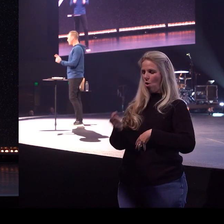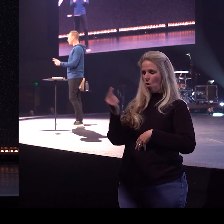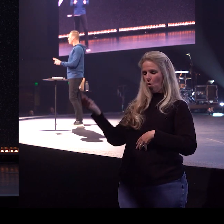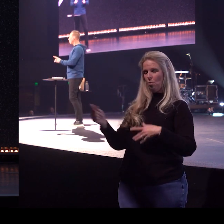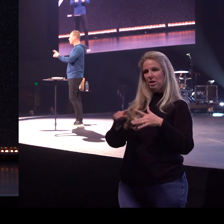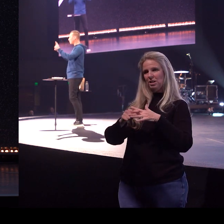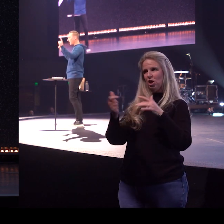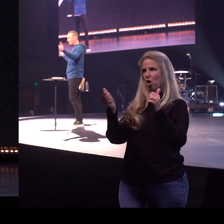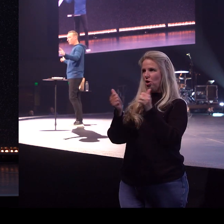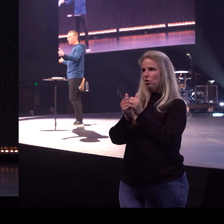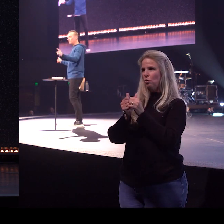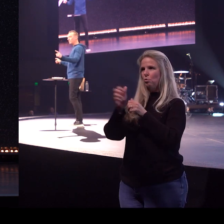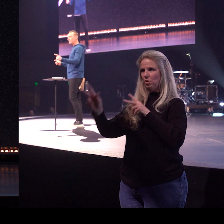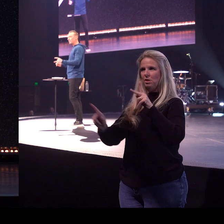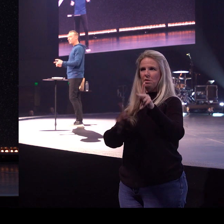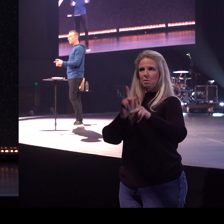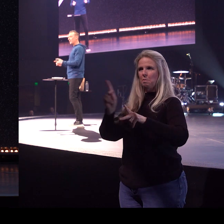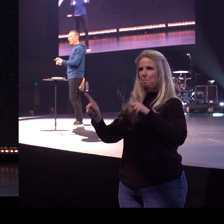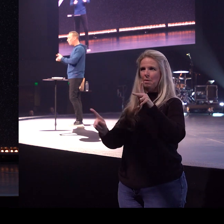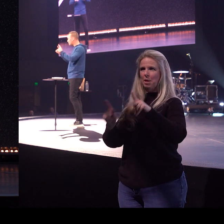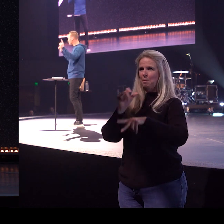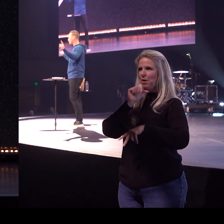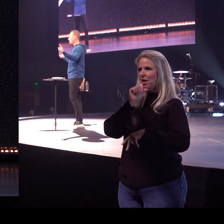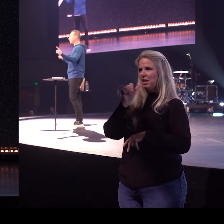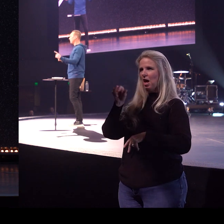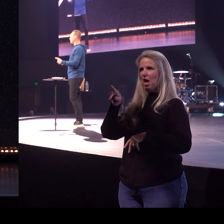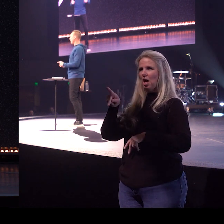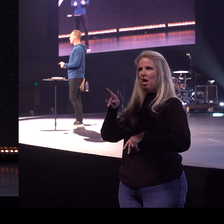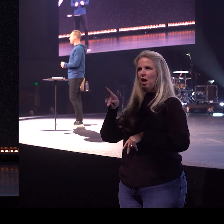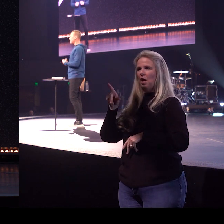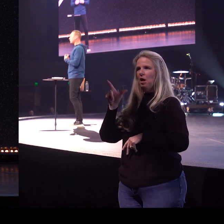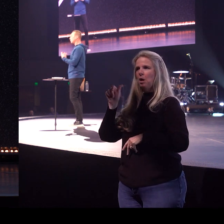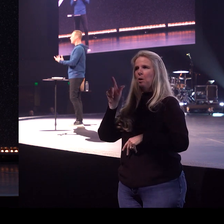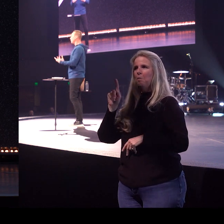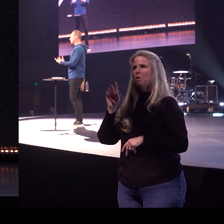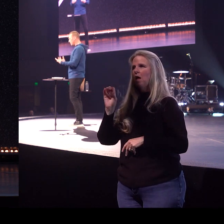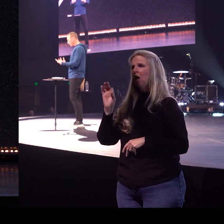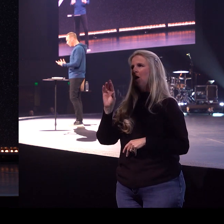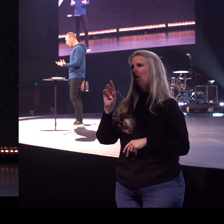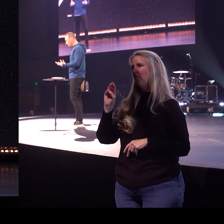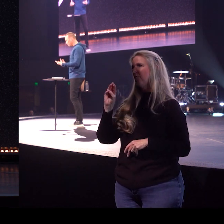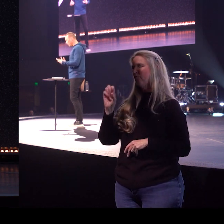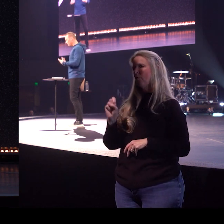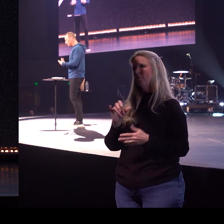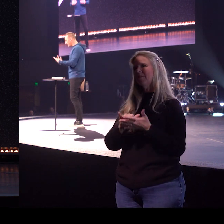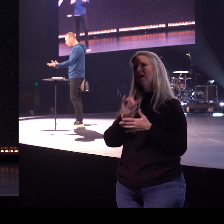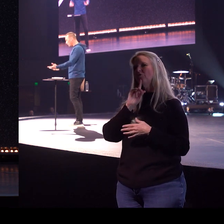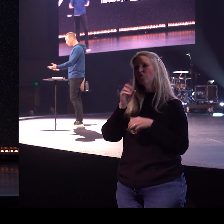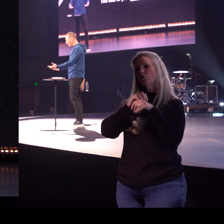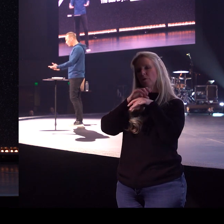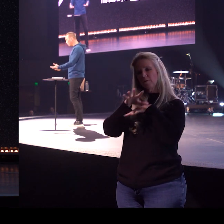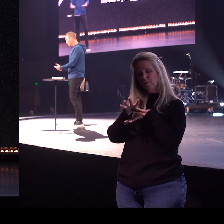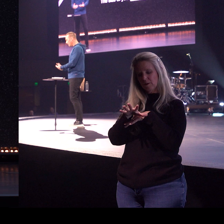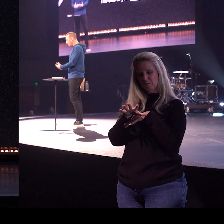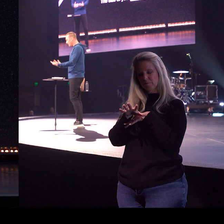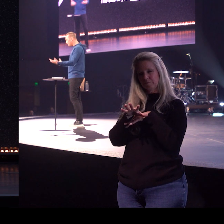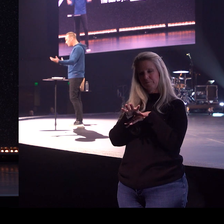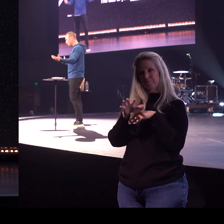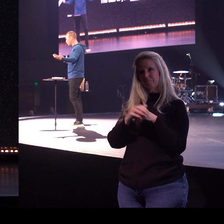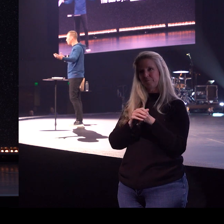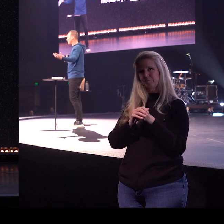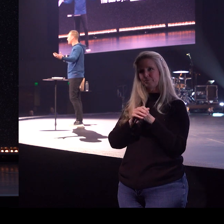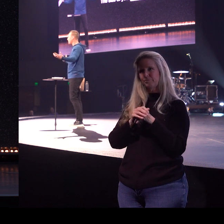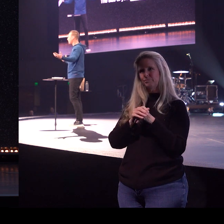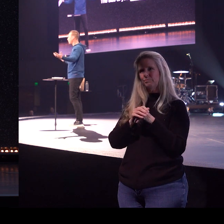starts with people over platform. It always starts with people over platform. That's true influence. In other words, the size of your platform